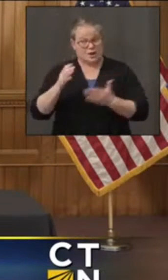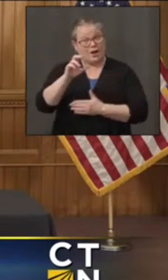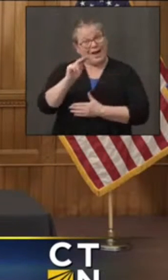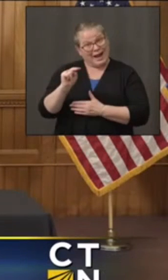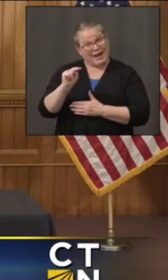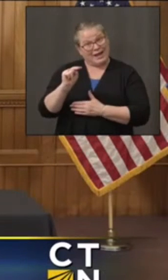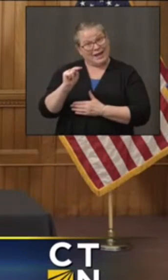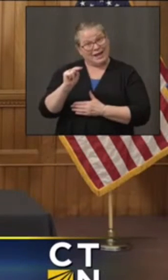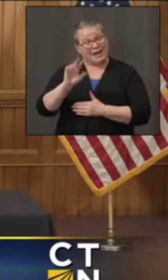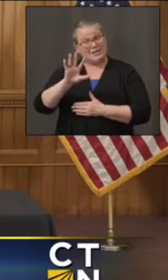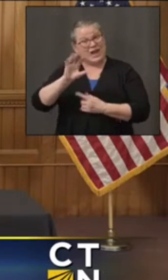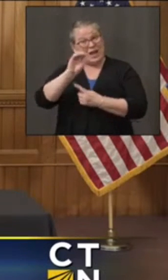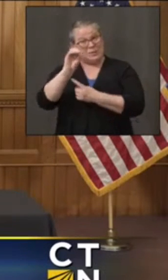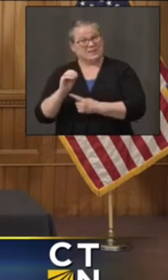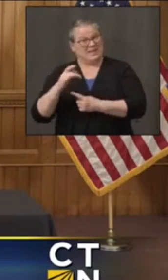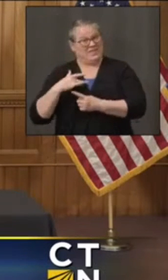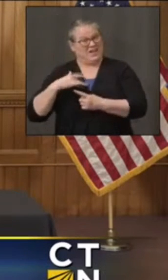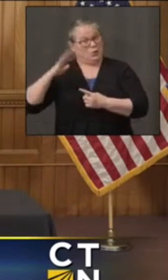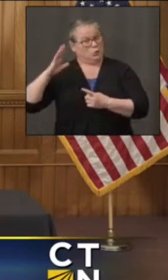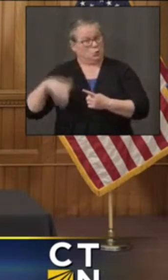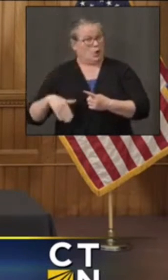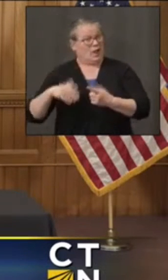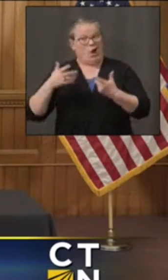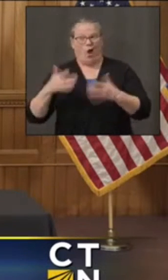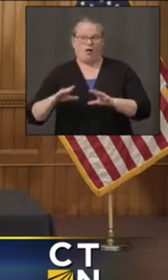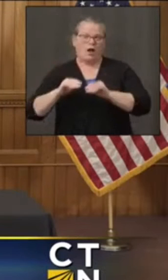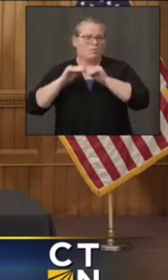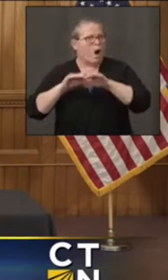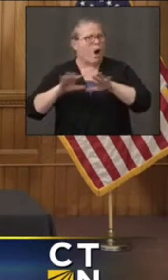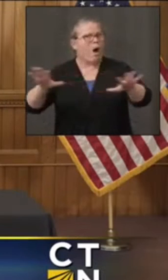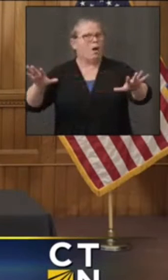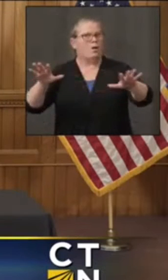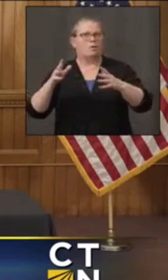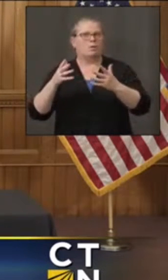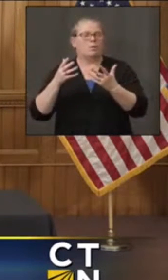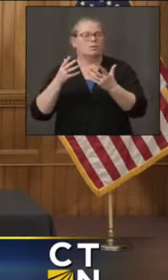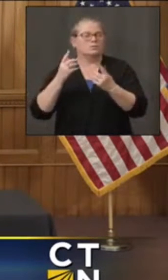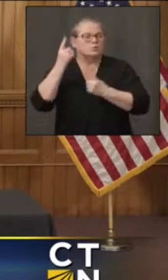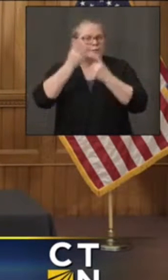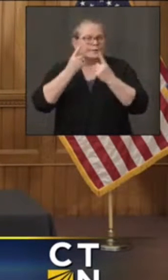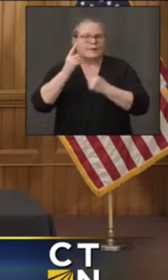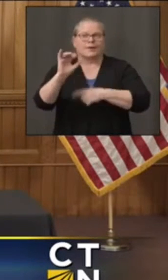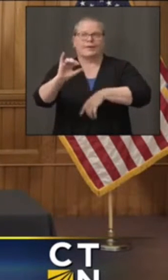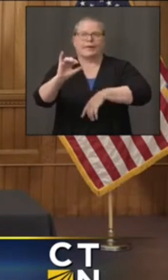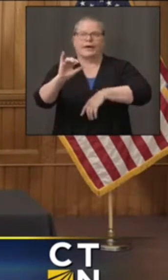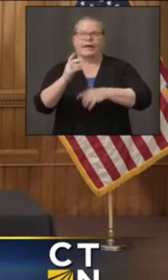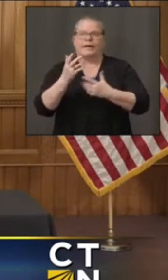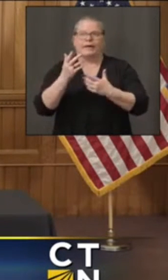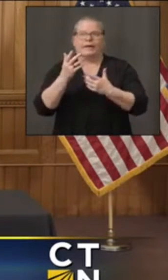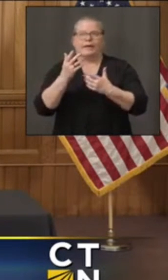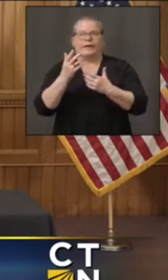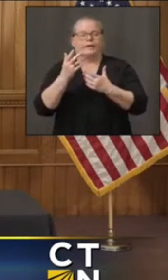5% too late to consider things like rethinking phase 3?